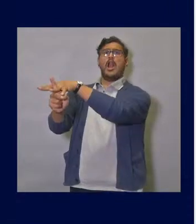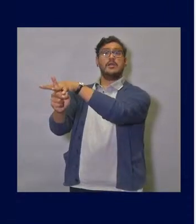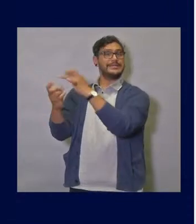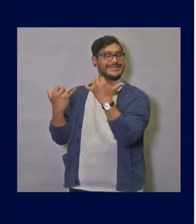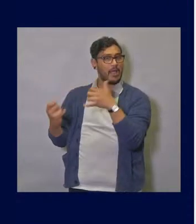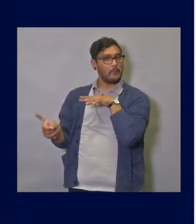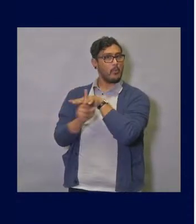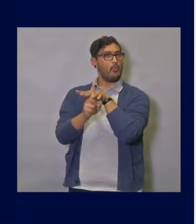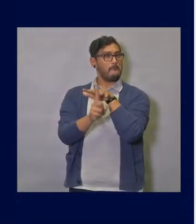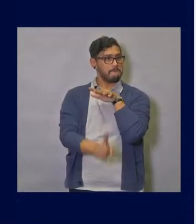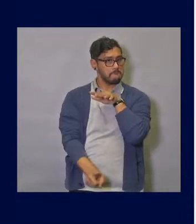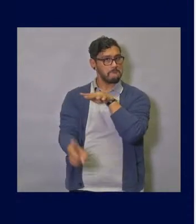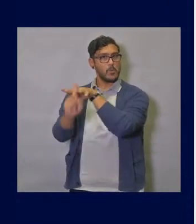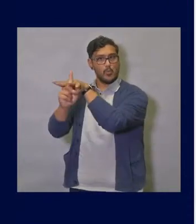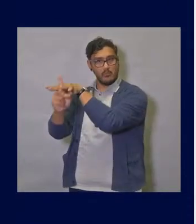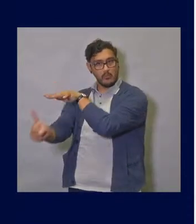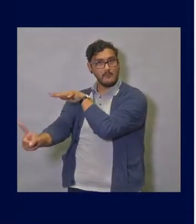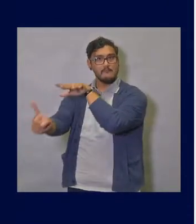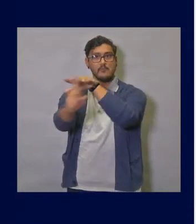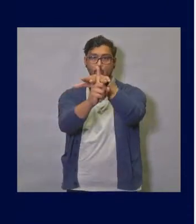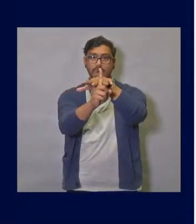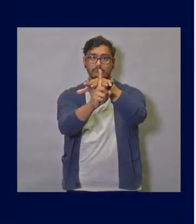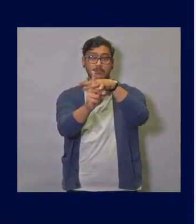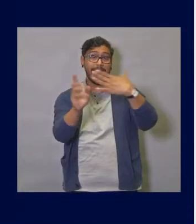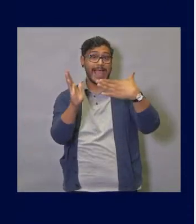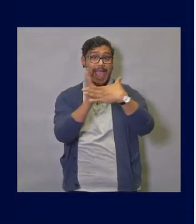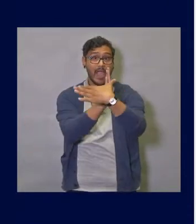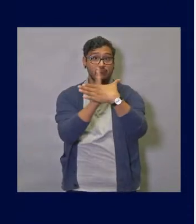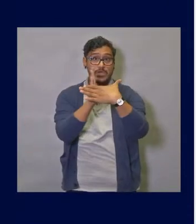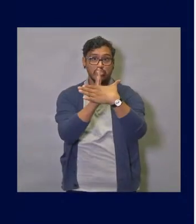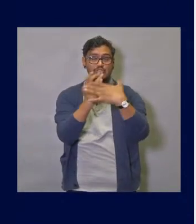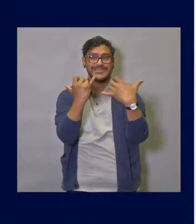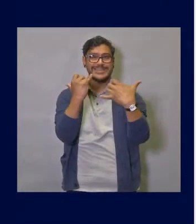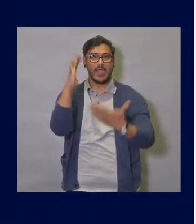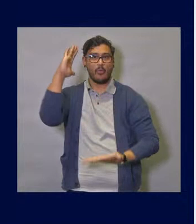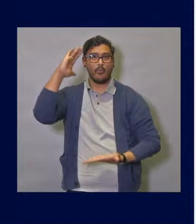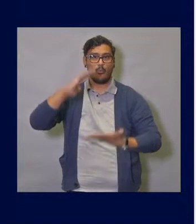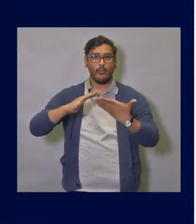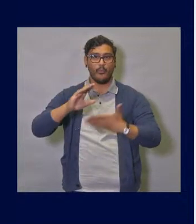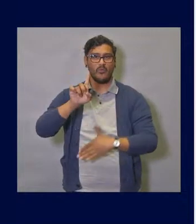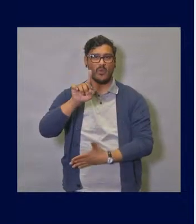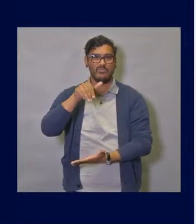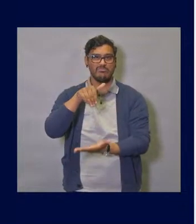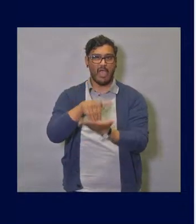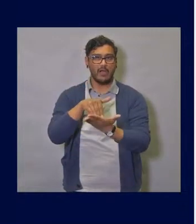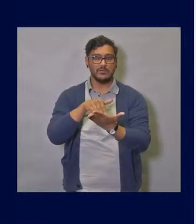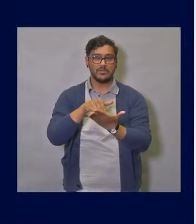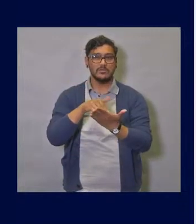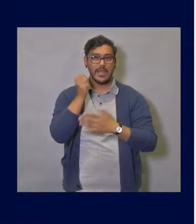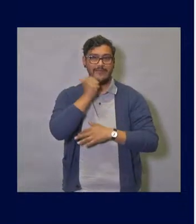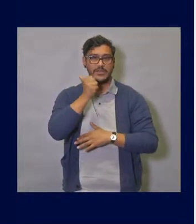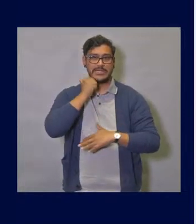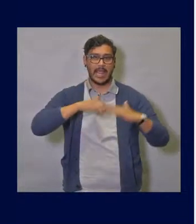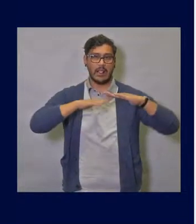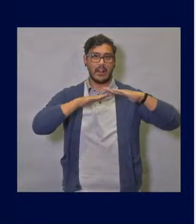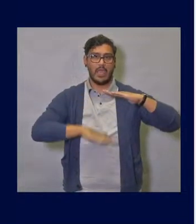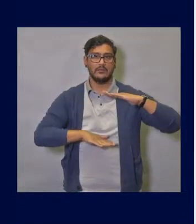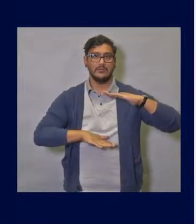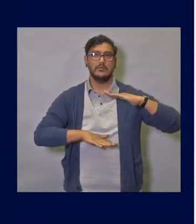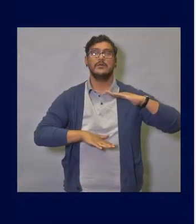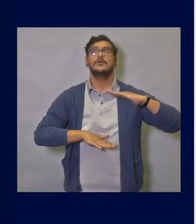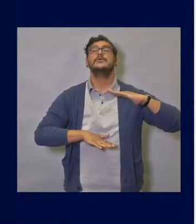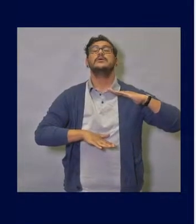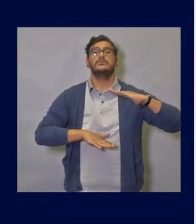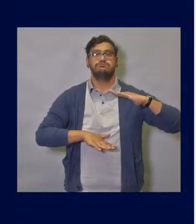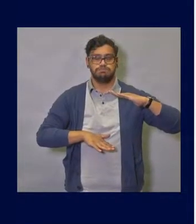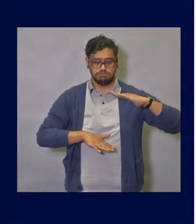average number of daily cases by episode date has now decreased to less than 1,000 a day. We're thankfully returning